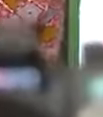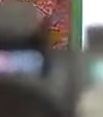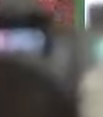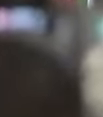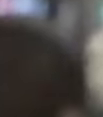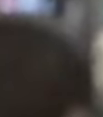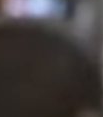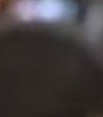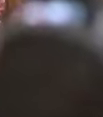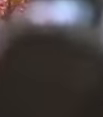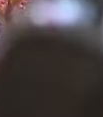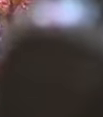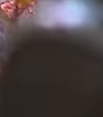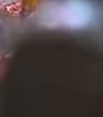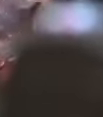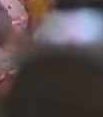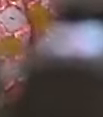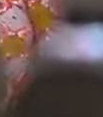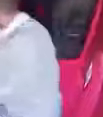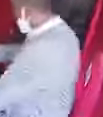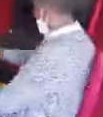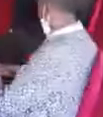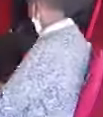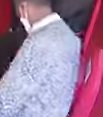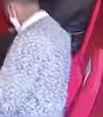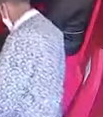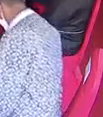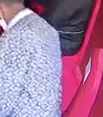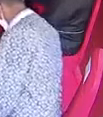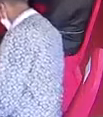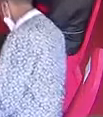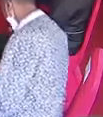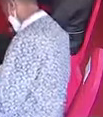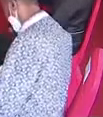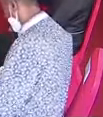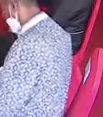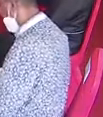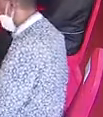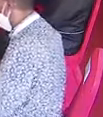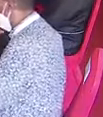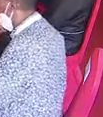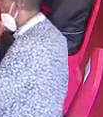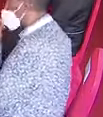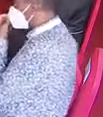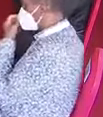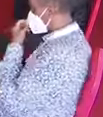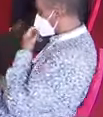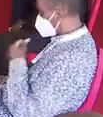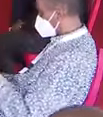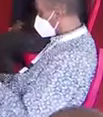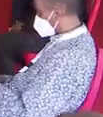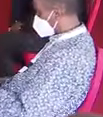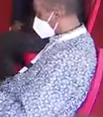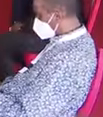Asante sana. Nafasi hii nitamwalika aliyekuwa waziri mkuu mheshimiwa Raila Amolo Odinga ili aweze kuzungumza nasi kwa kifupi.